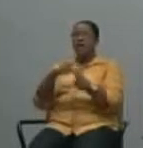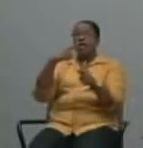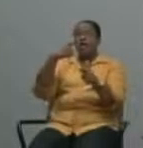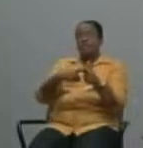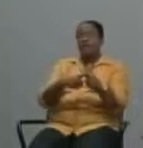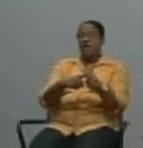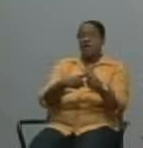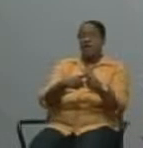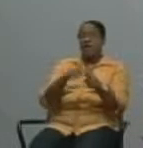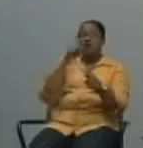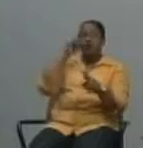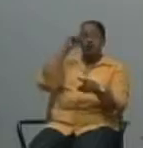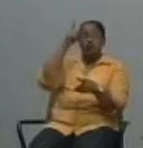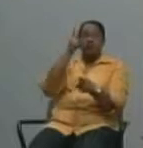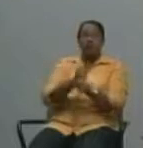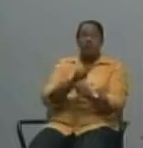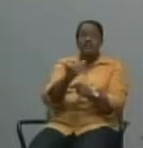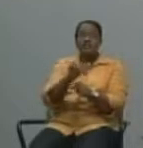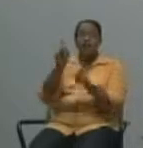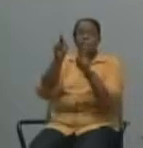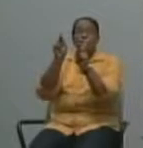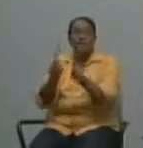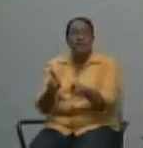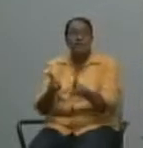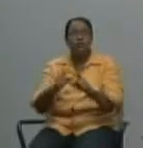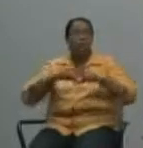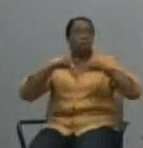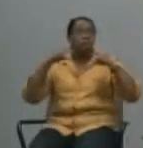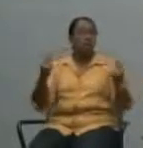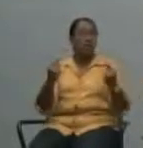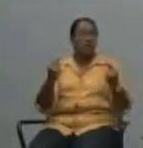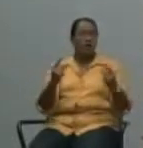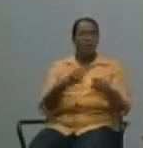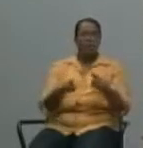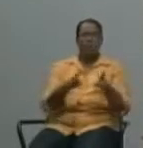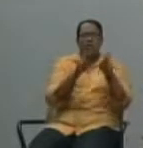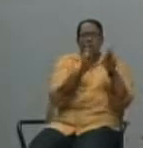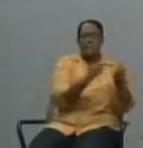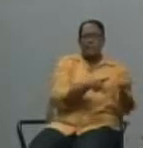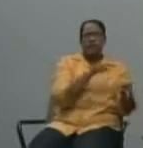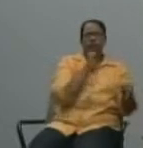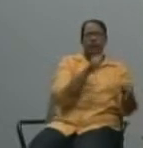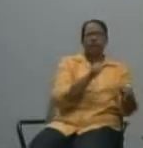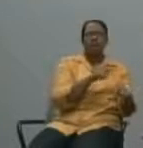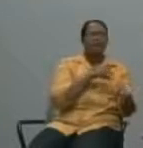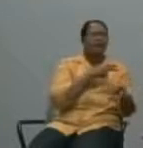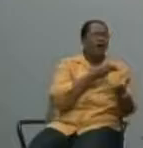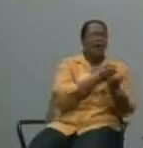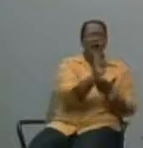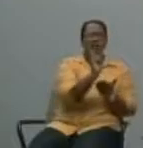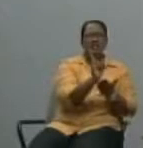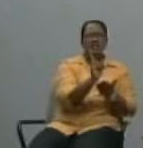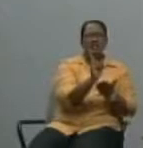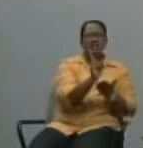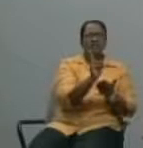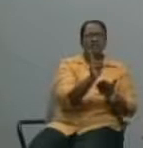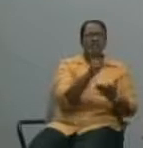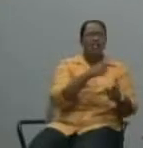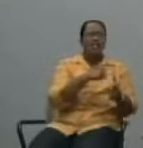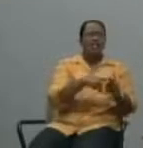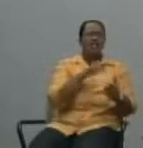great. The man who is dishonest in little things will be dishonest in great. If